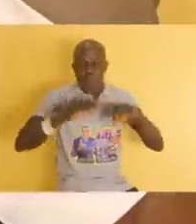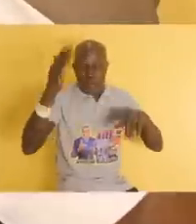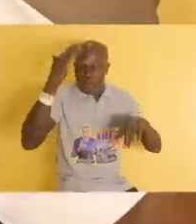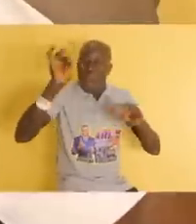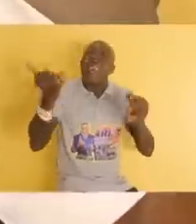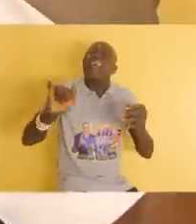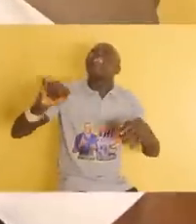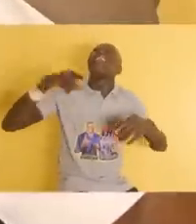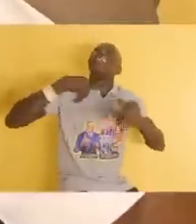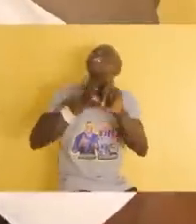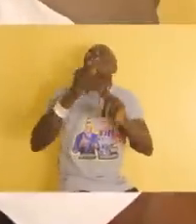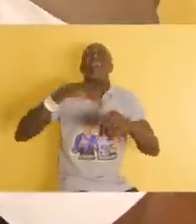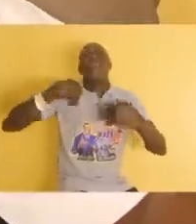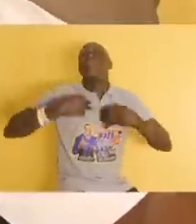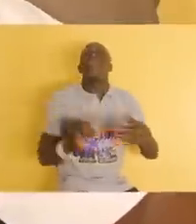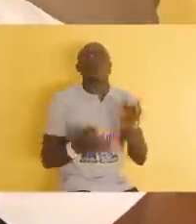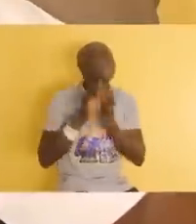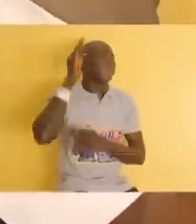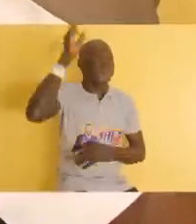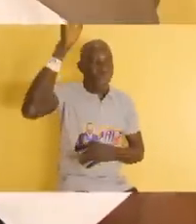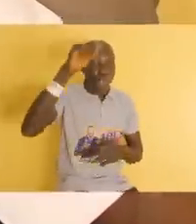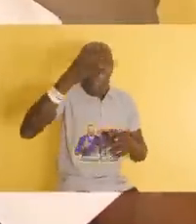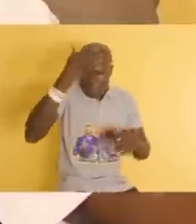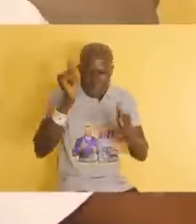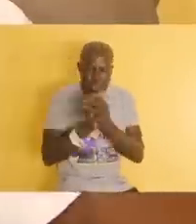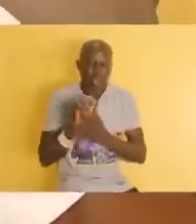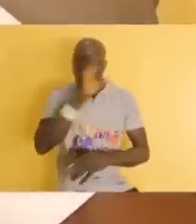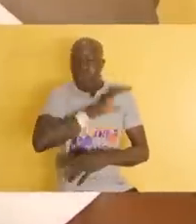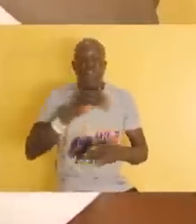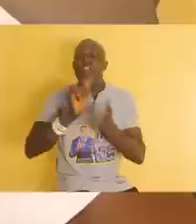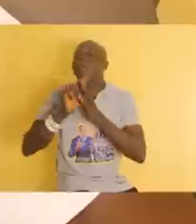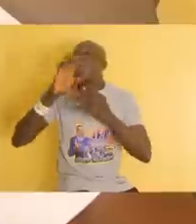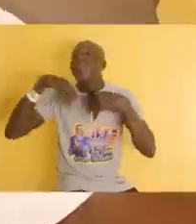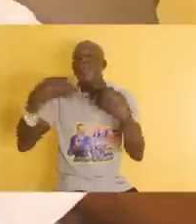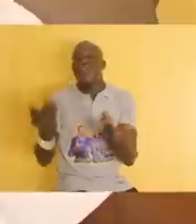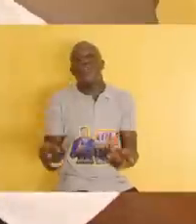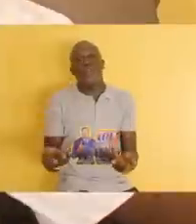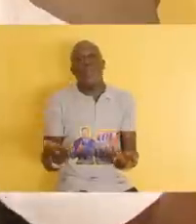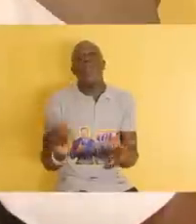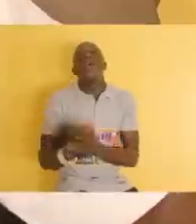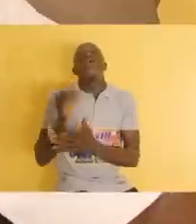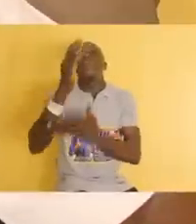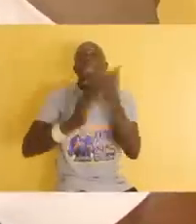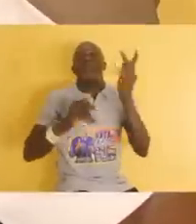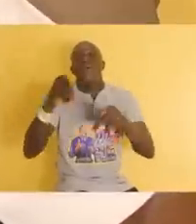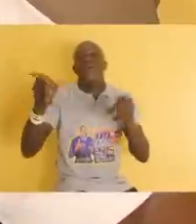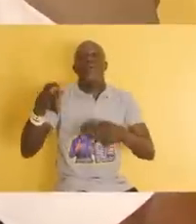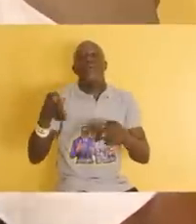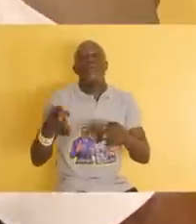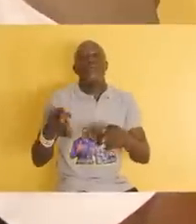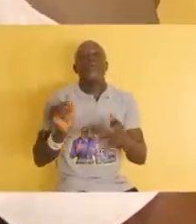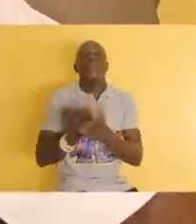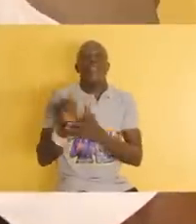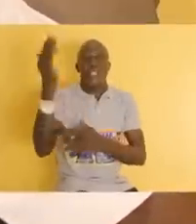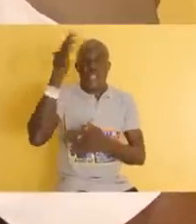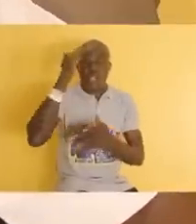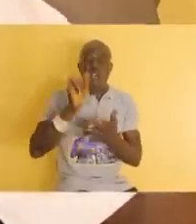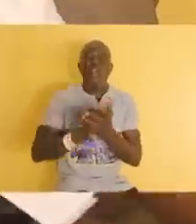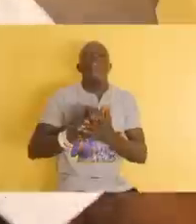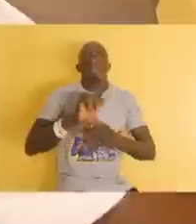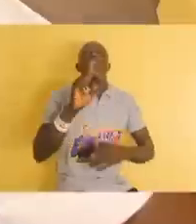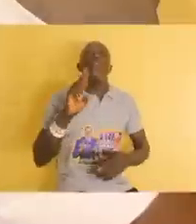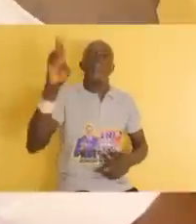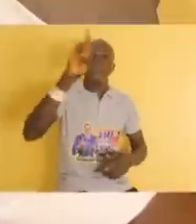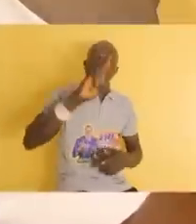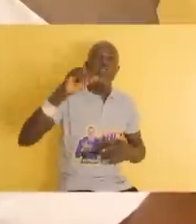do not know they have a brighter future. Because of their present condition. I want come back. There are some. What in the down? I want to